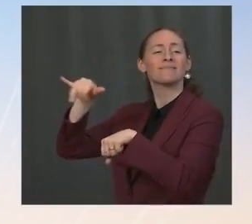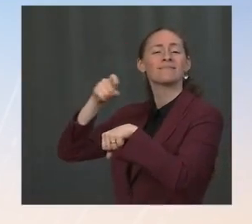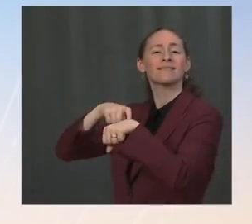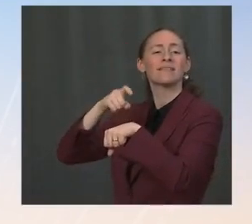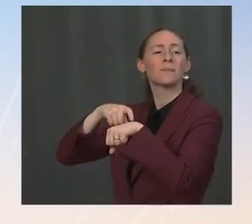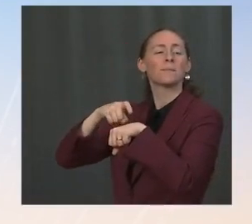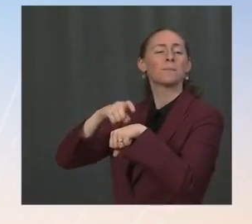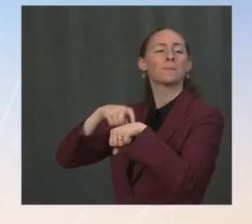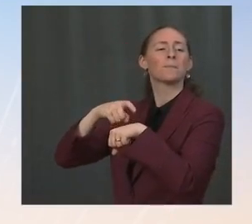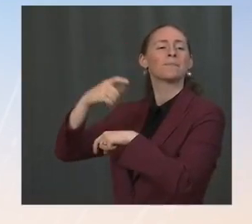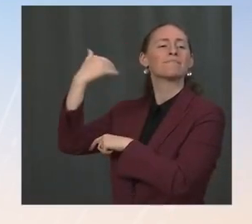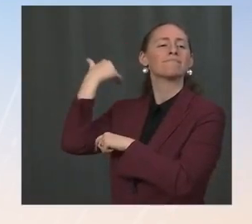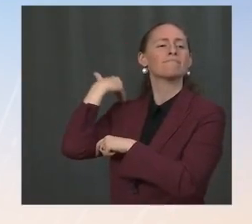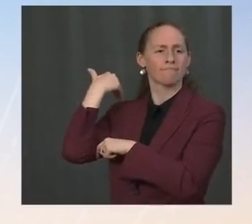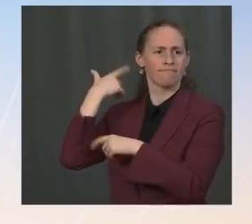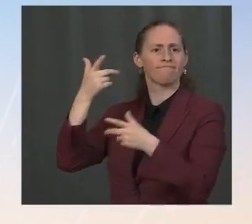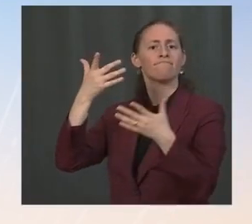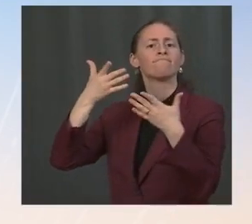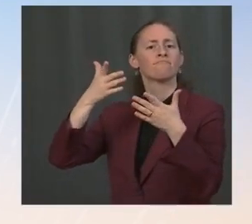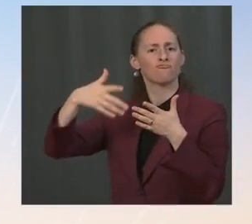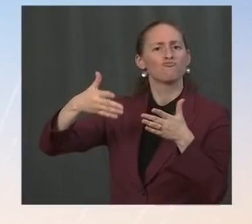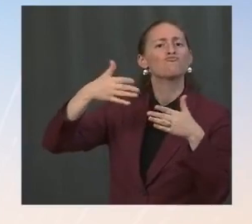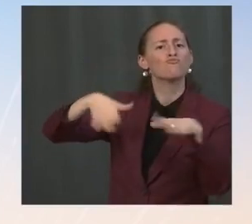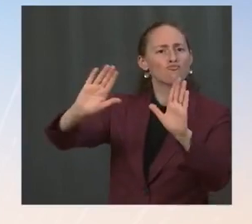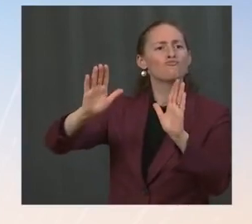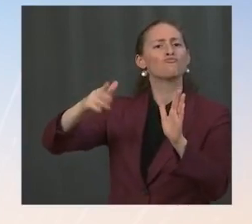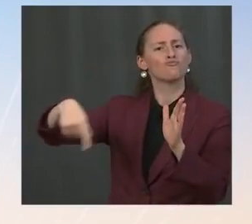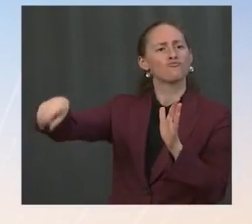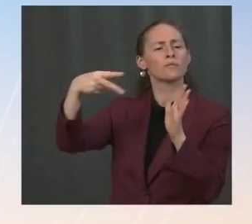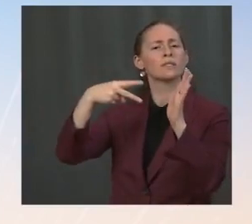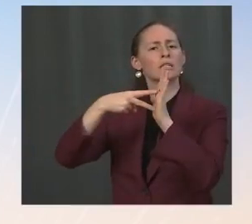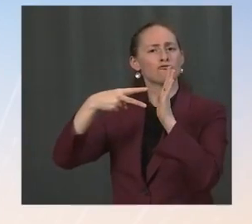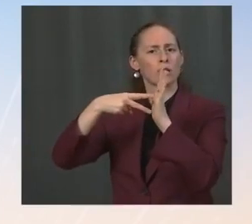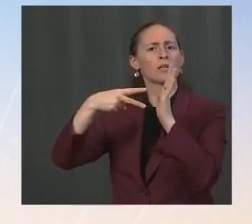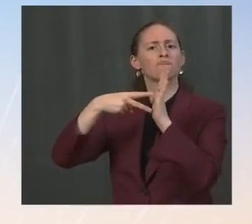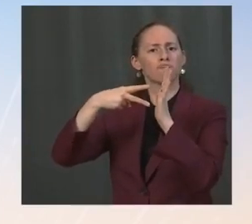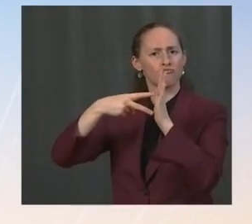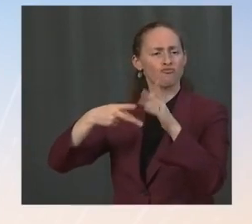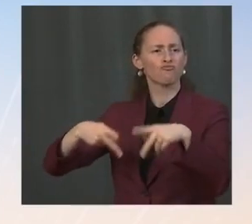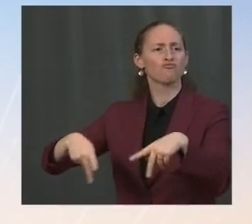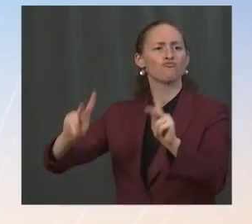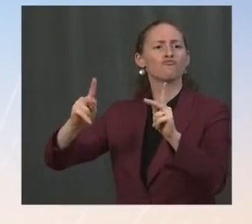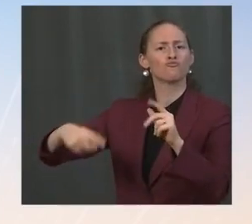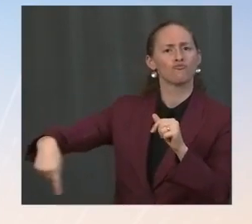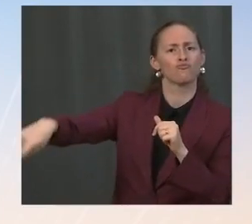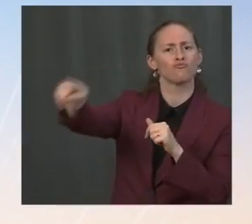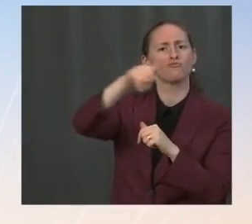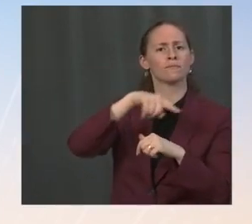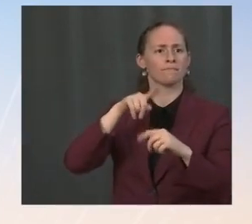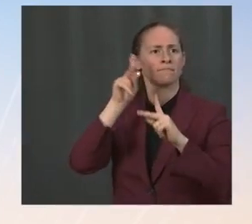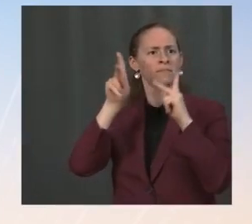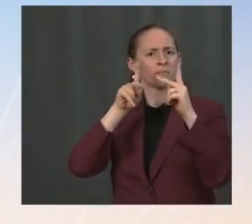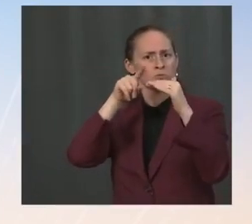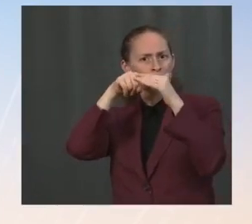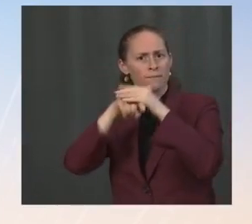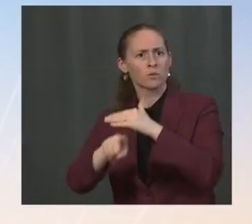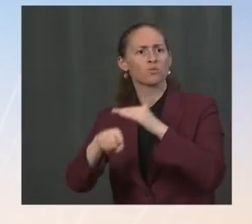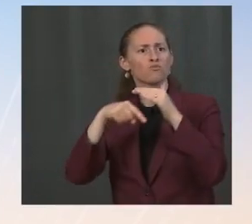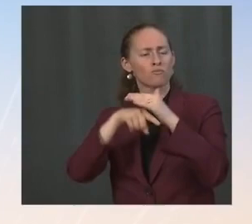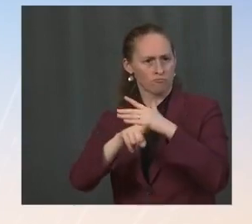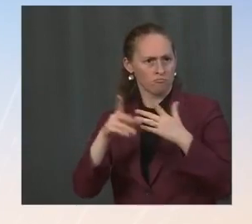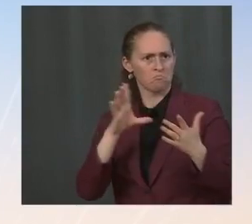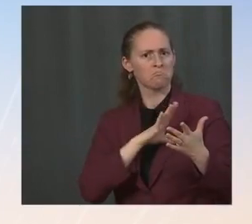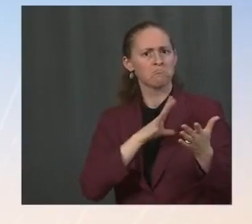various states and locales about refugees coming into their communities. How do you see that